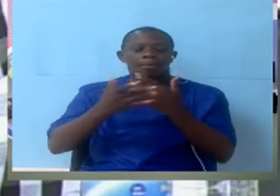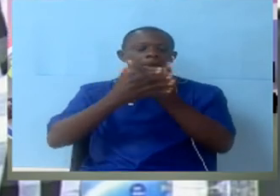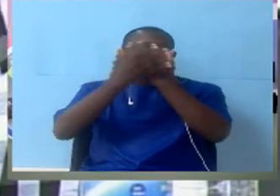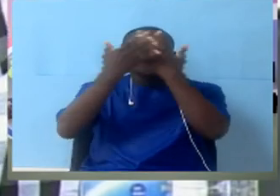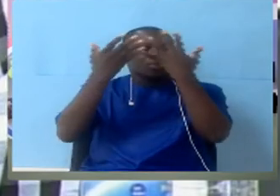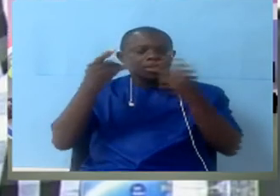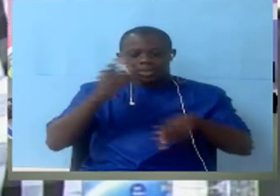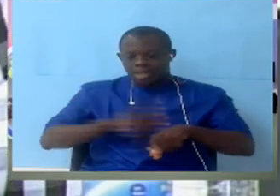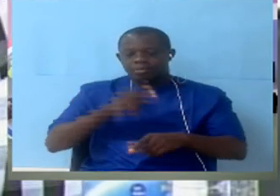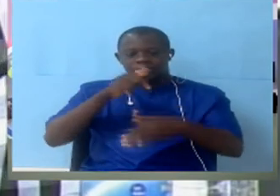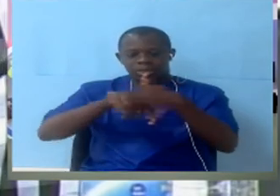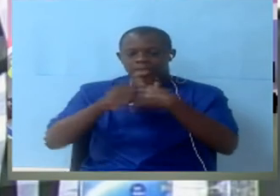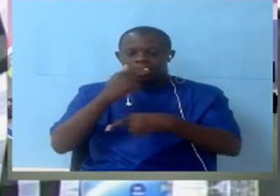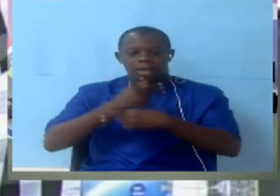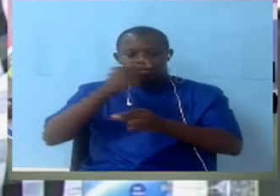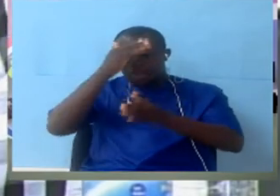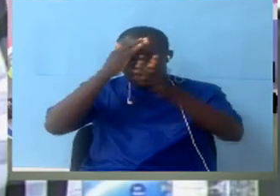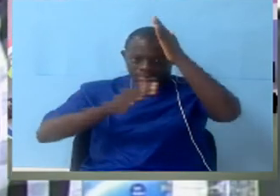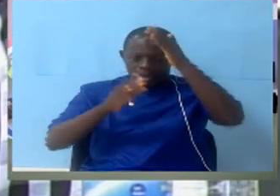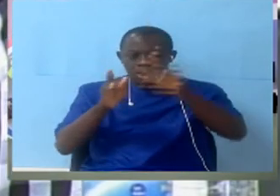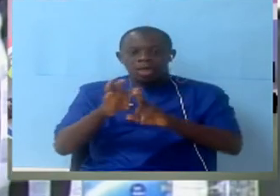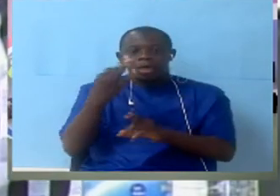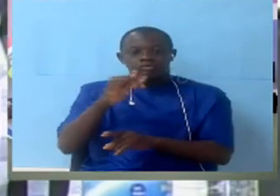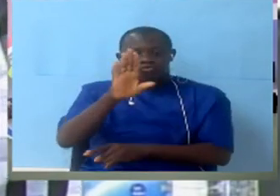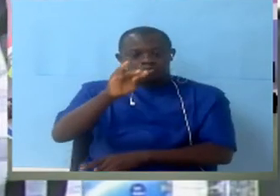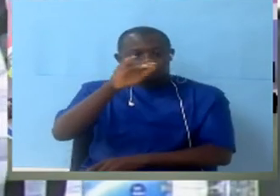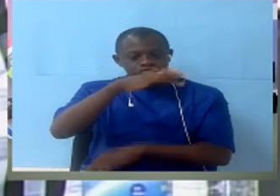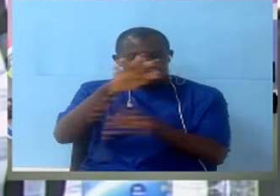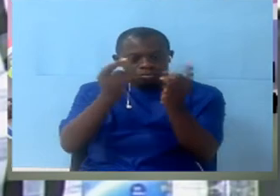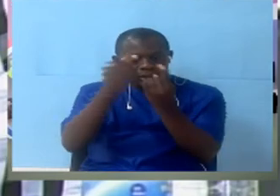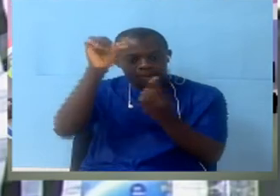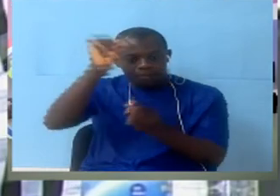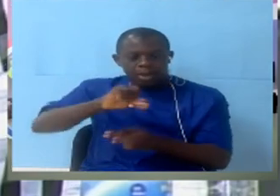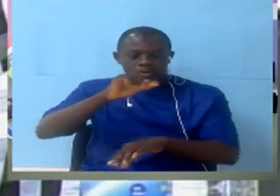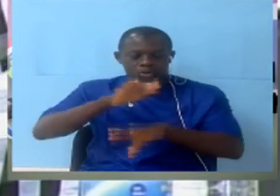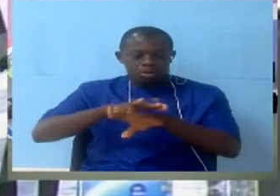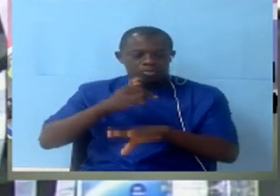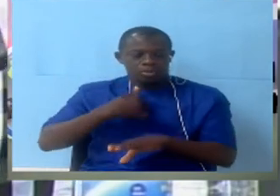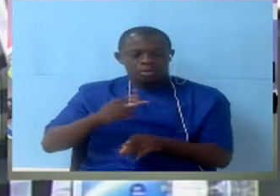in the army. If you do something bad for me,